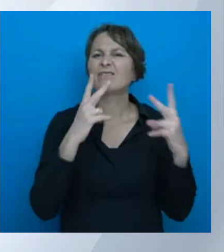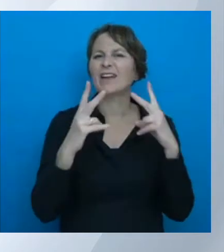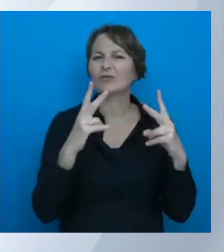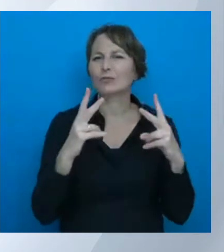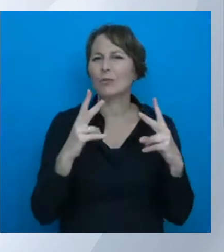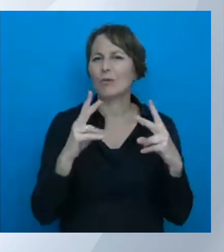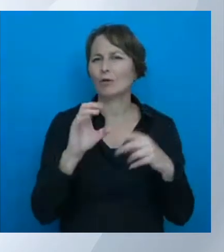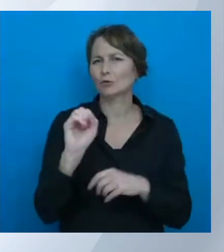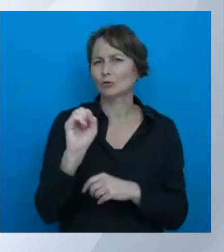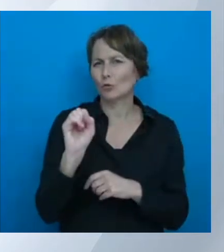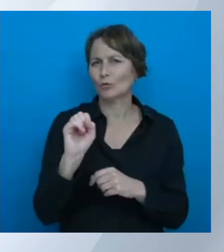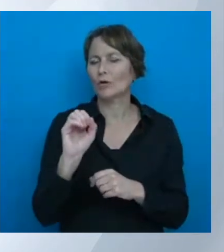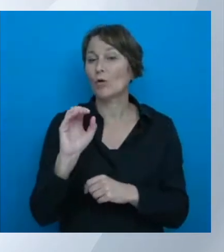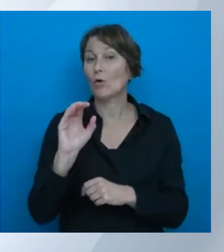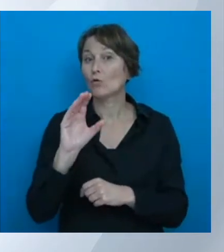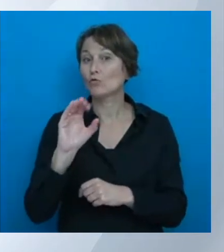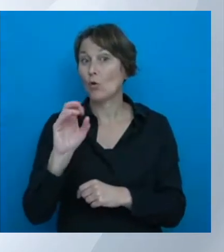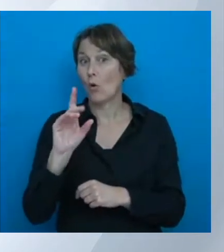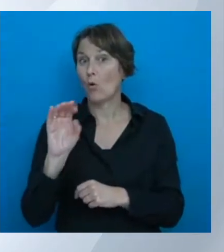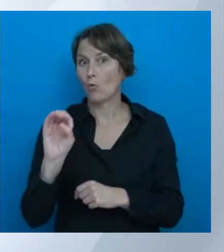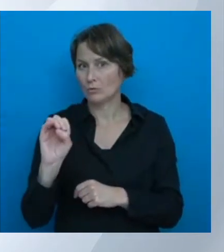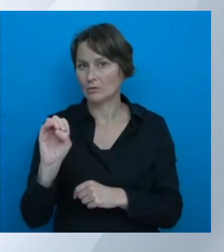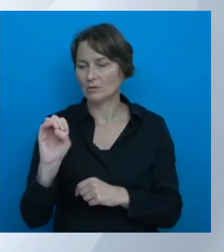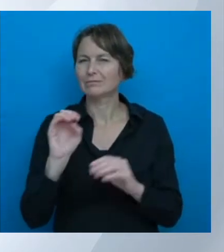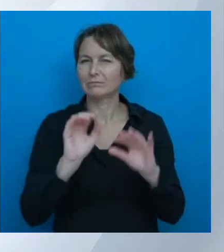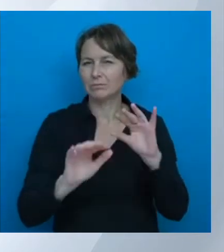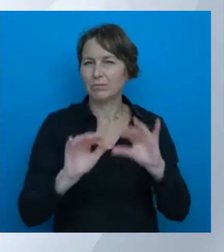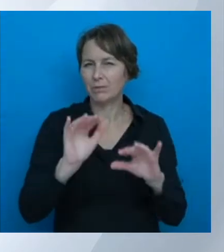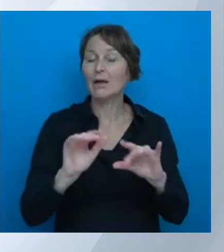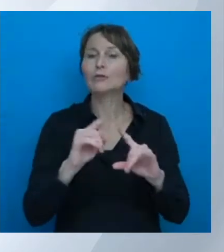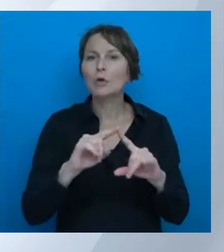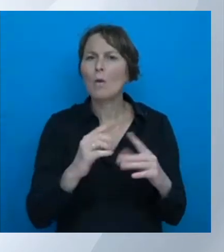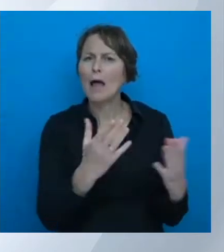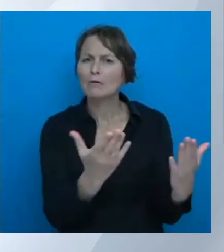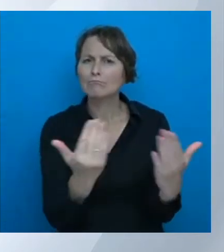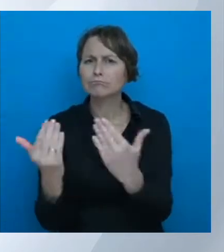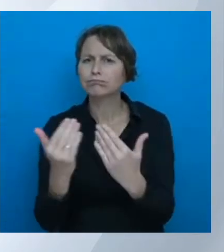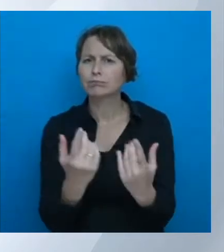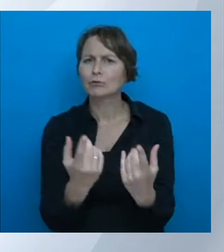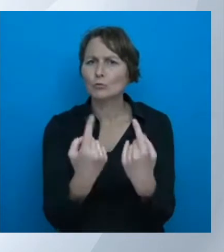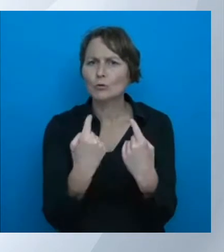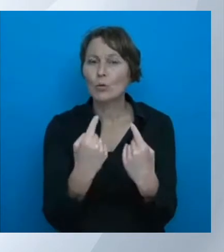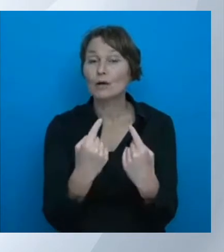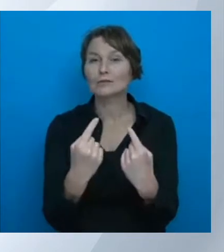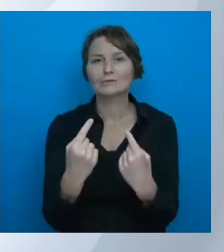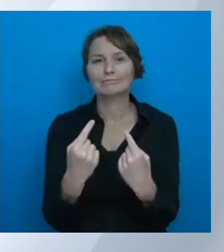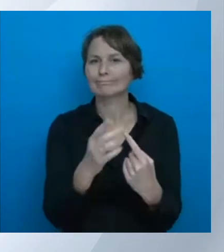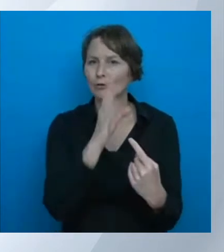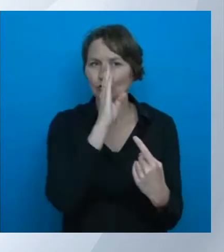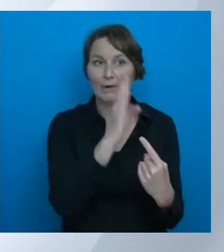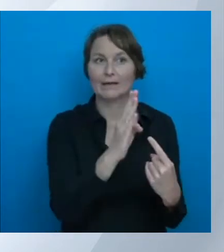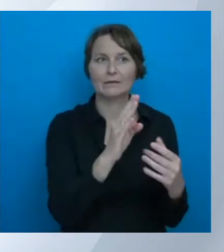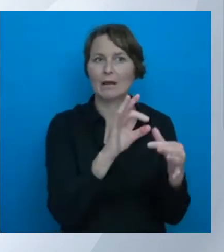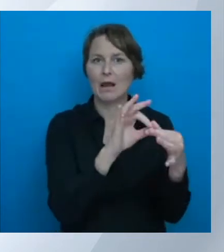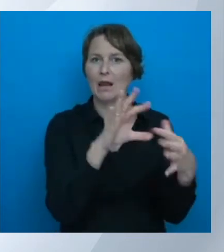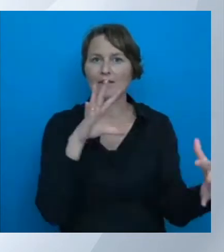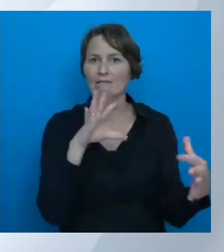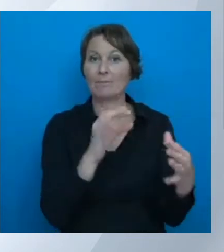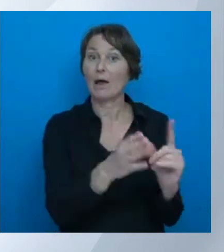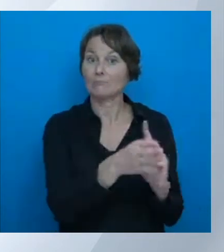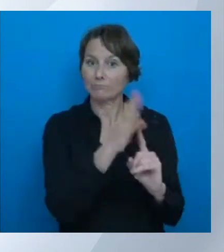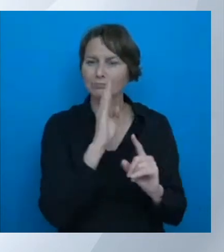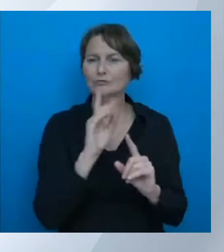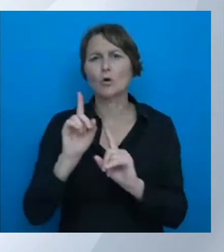called REST client, which is making me to call requests just directly from my ID without leaving anything. So I'm just sending a